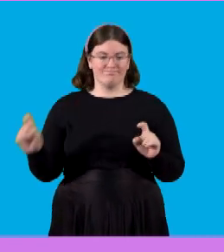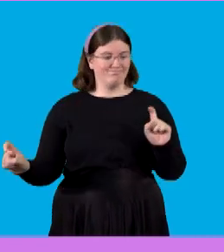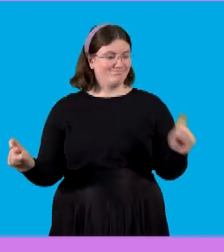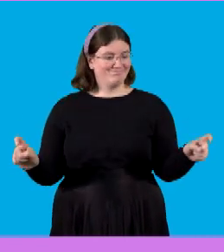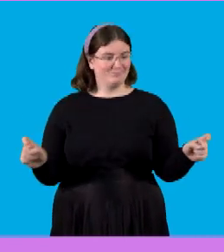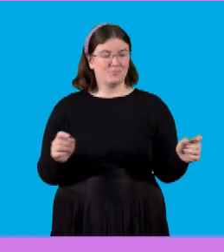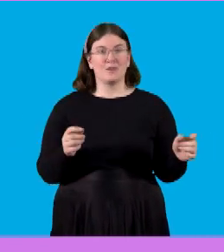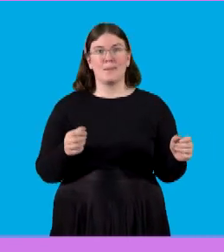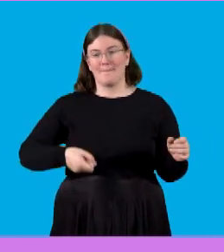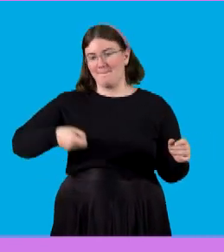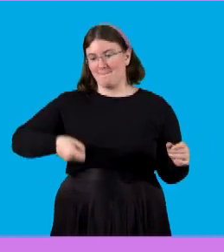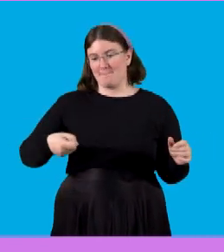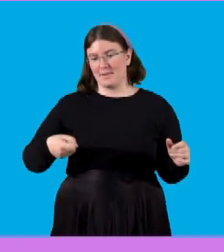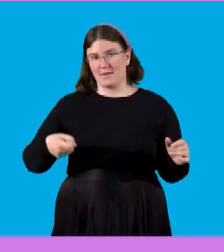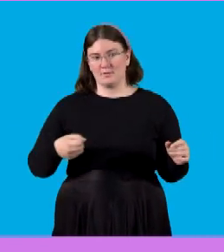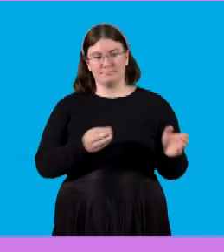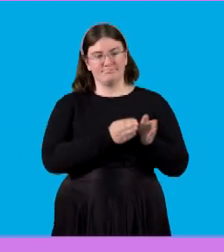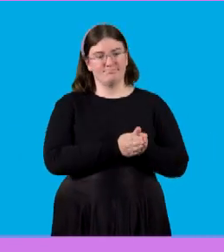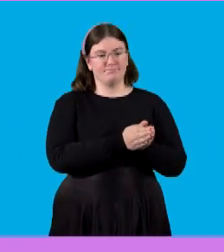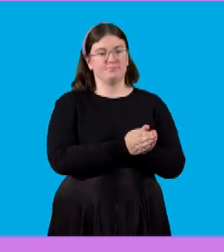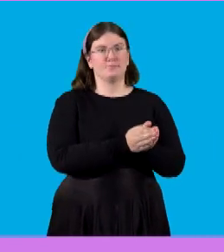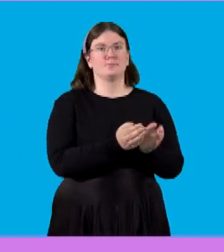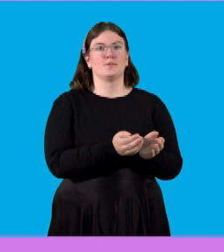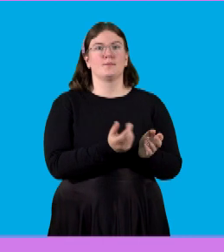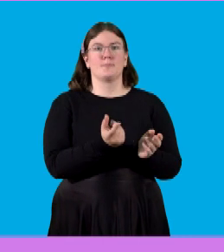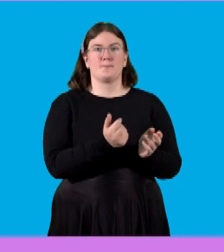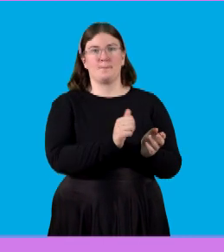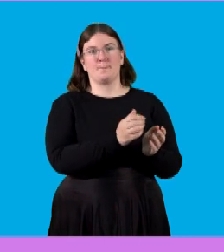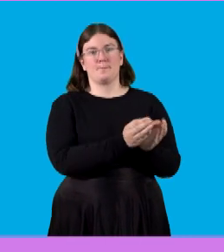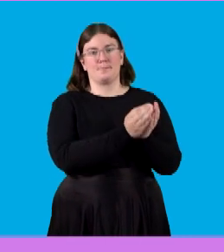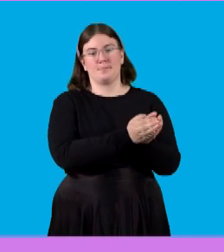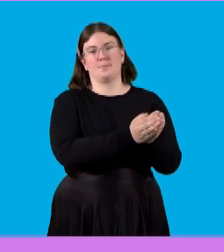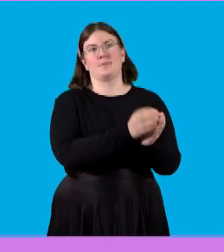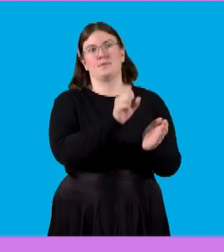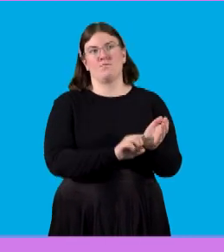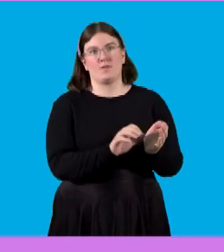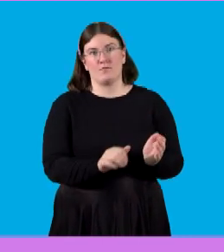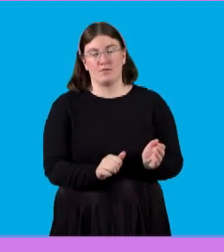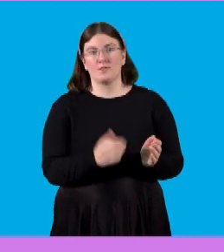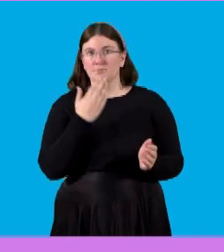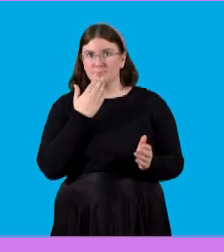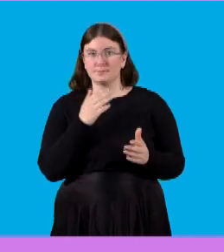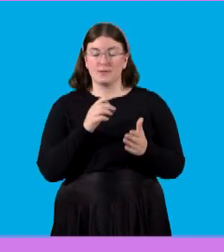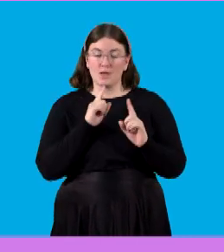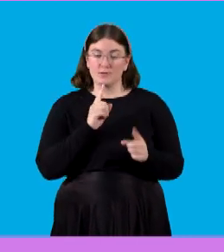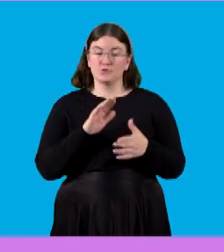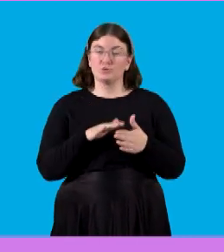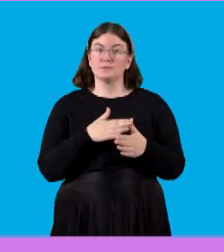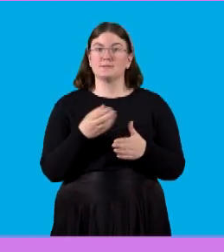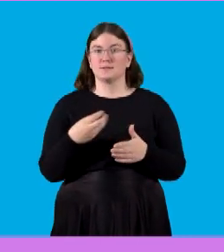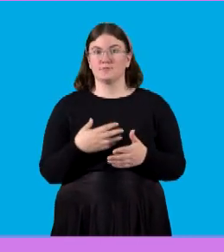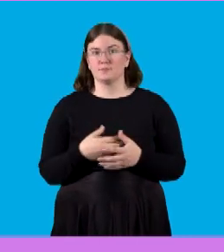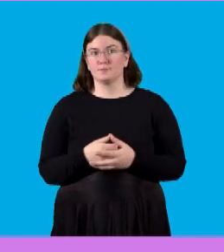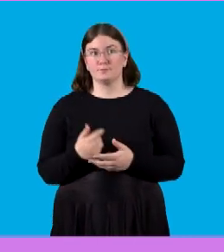these two countries. Which country would it be best to import from? Give a reason for your answer. Now guys, when we look